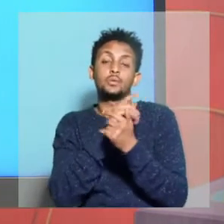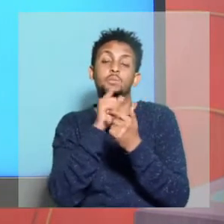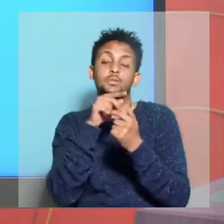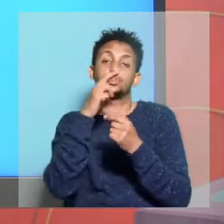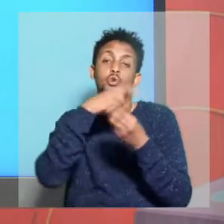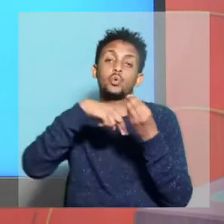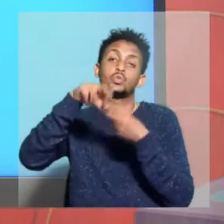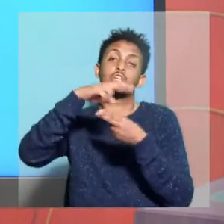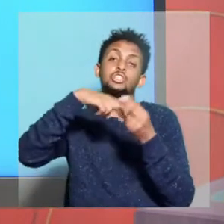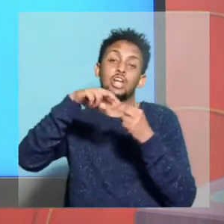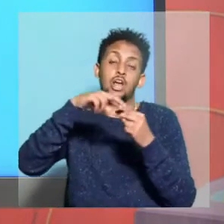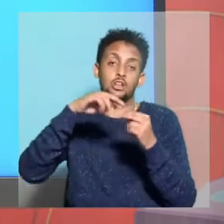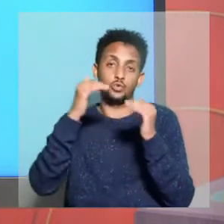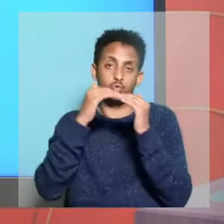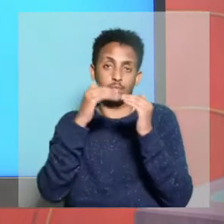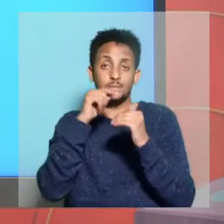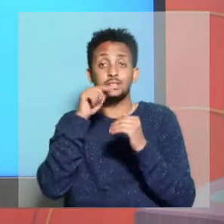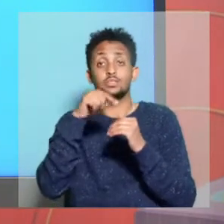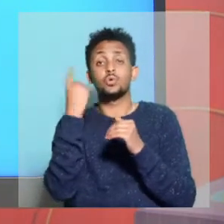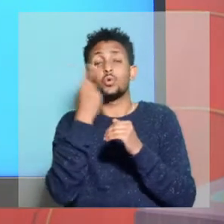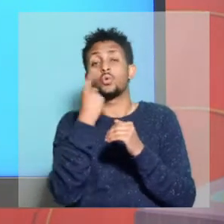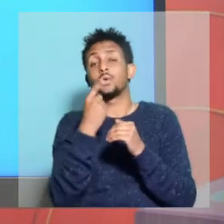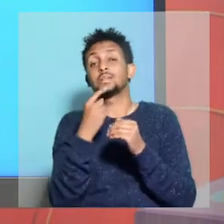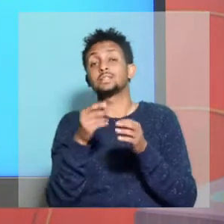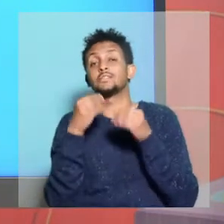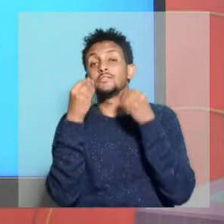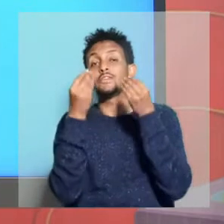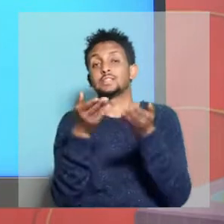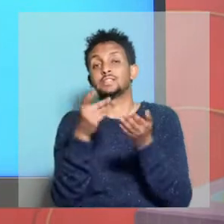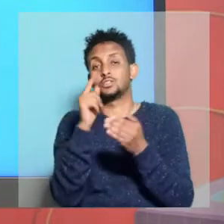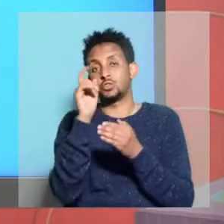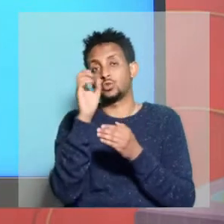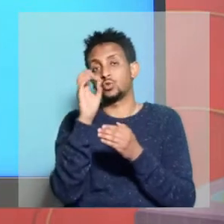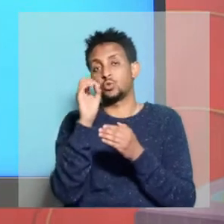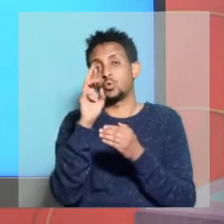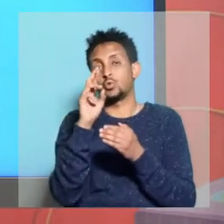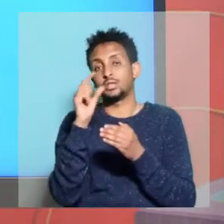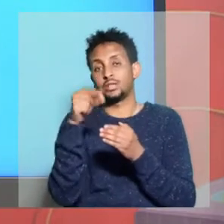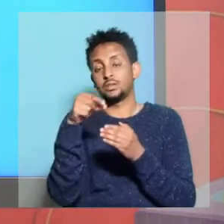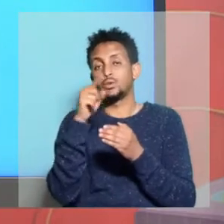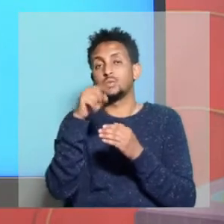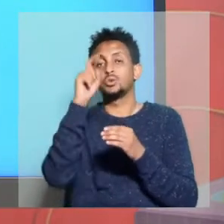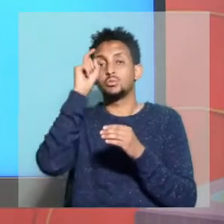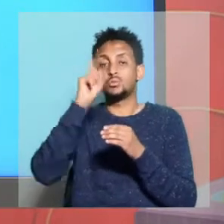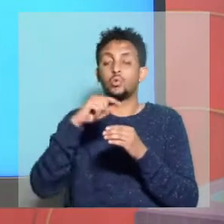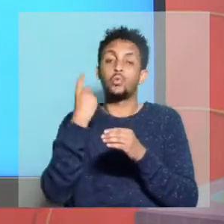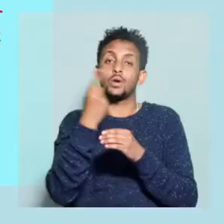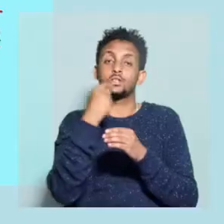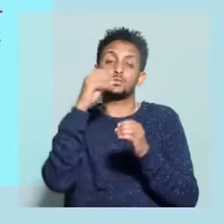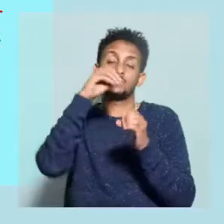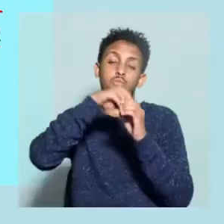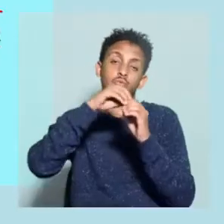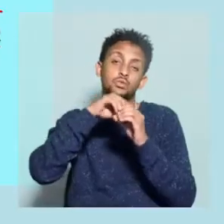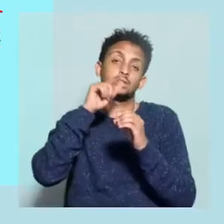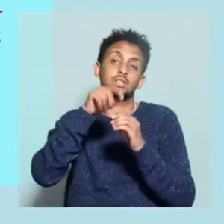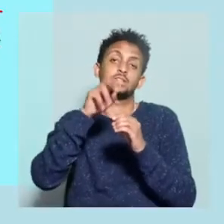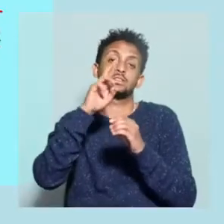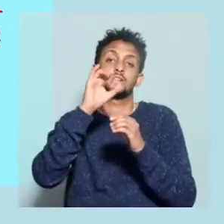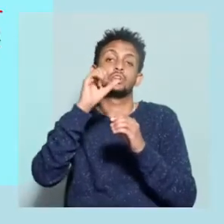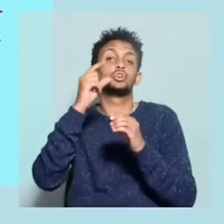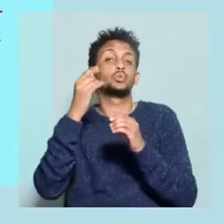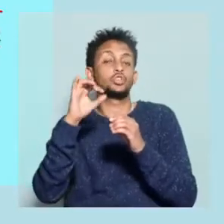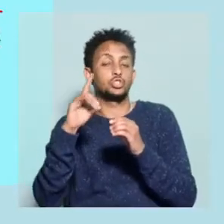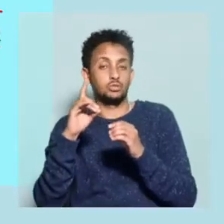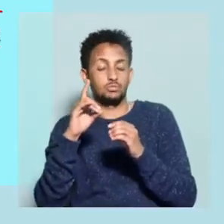is rotational equilibrium, and it's always emphasis on the torques. You have to put always, if there is a rigid